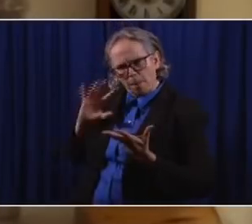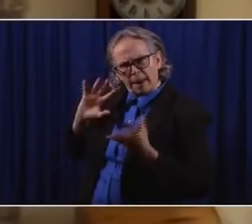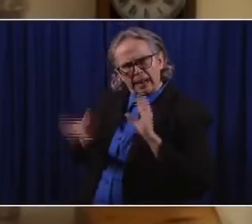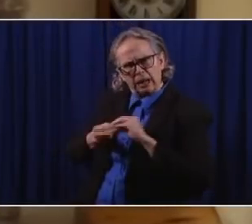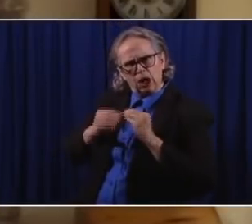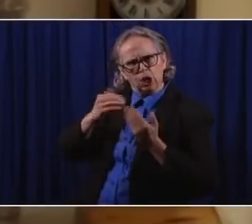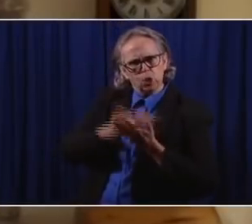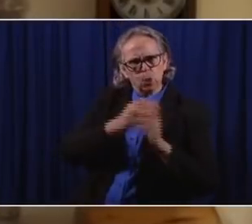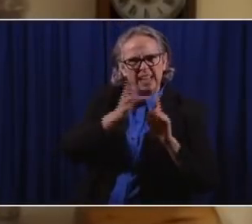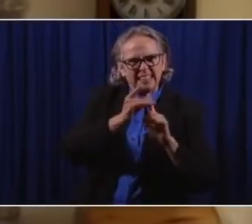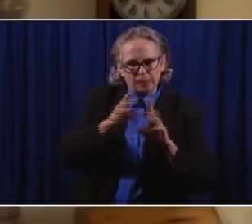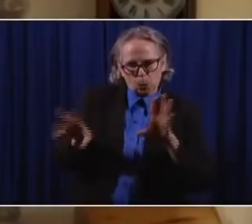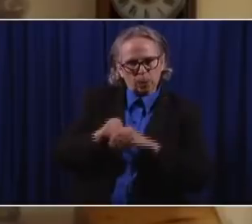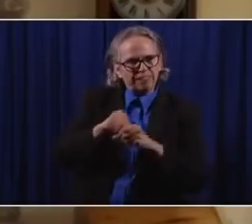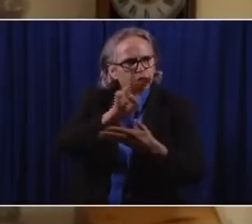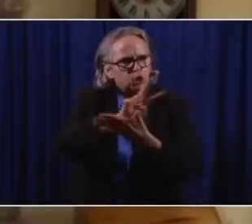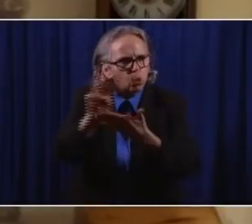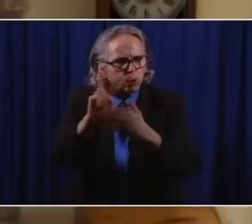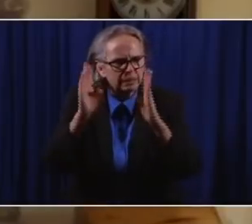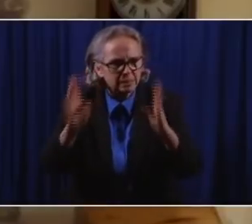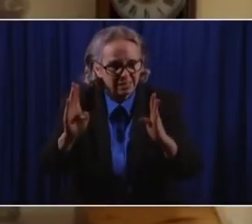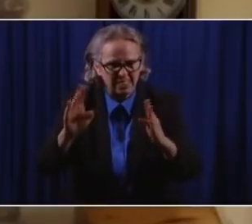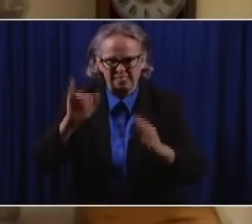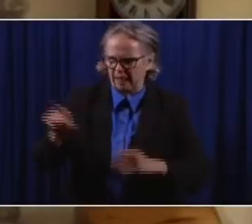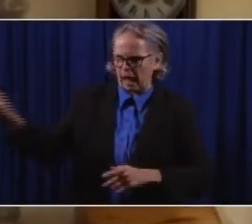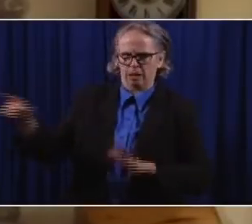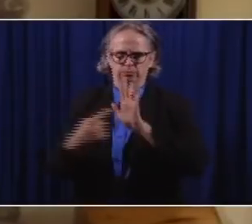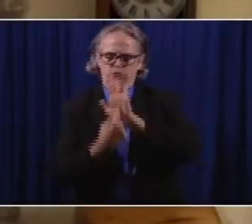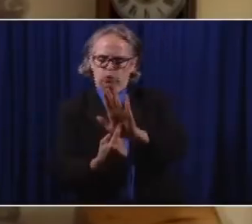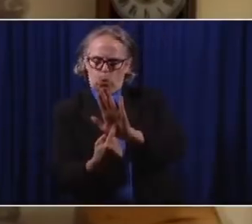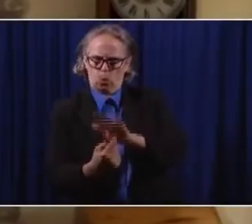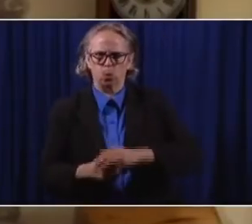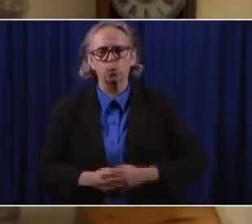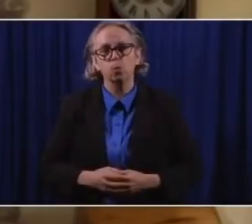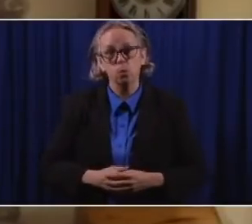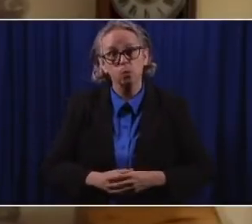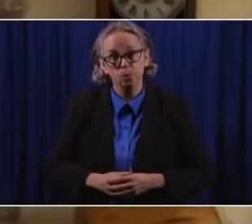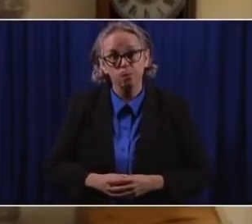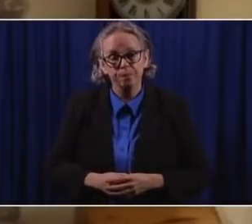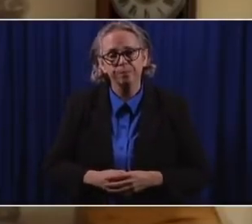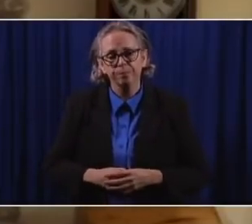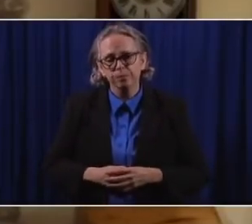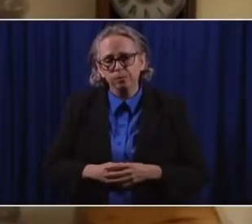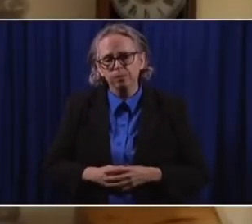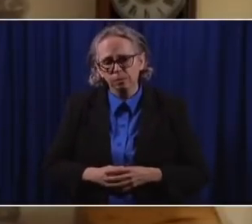but last 14 days, how many cases they had. And then it's